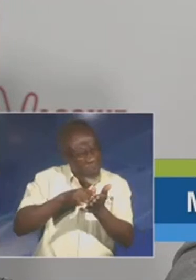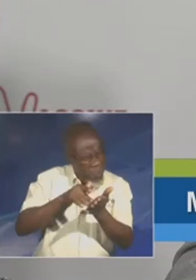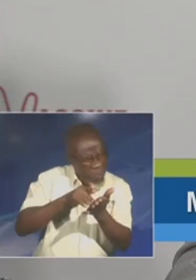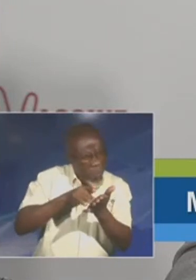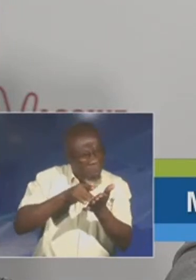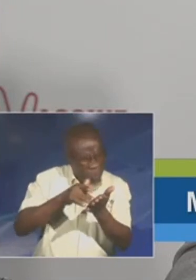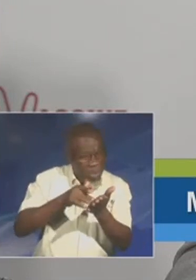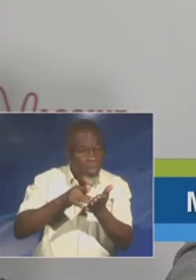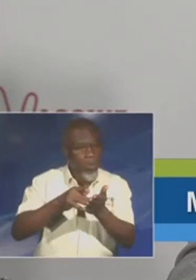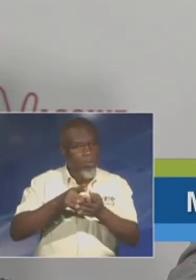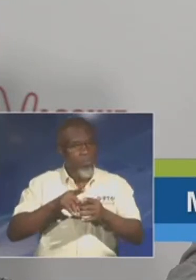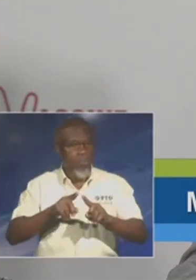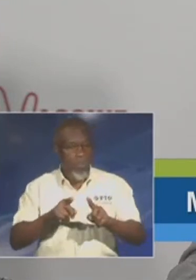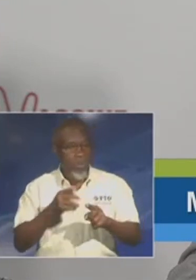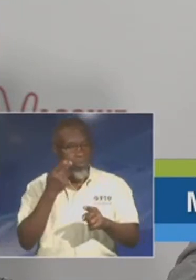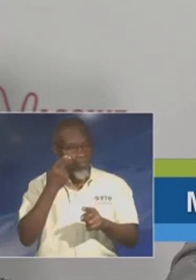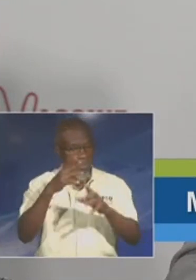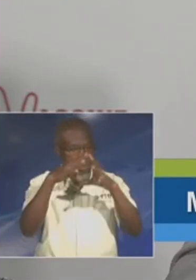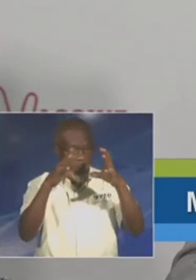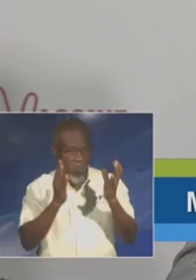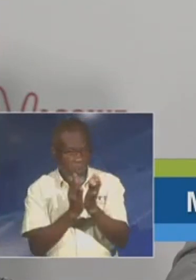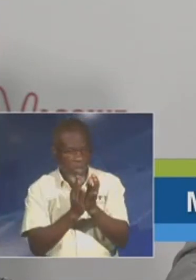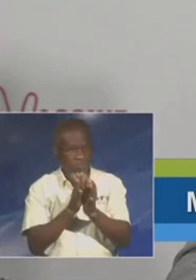of COVID cases is